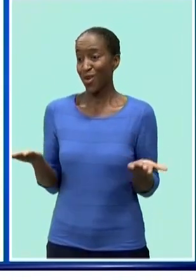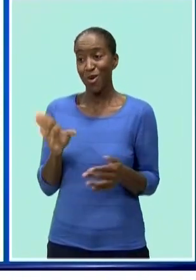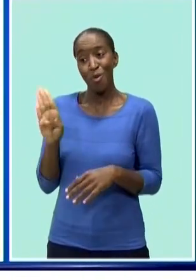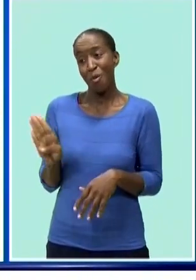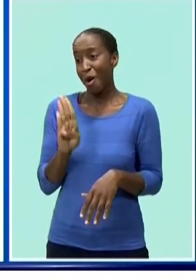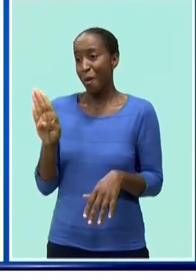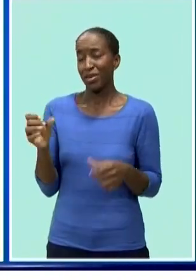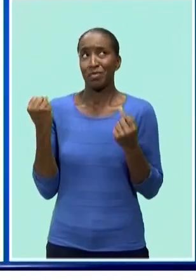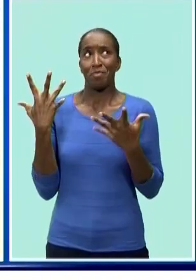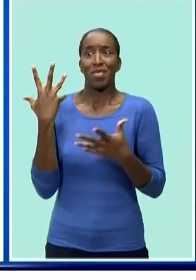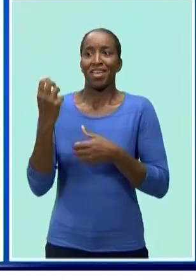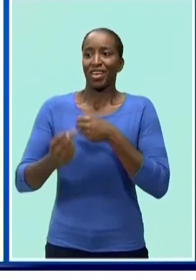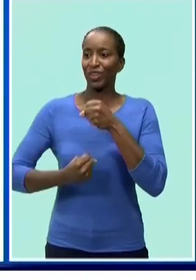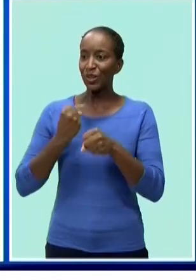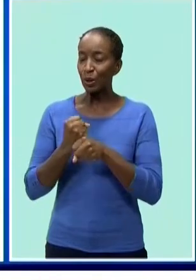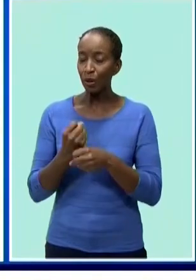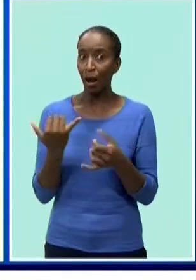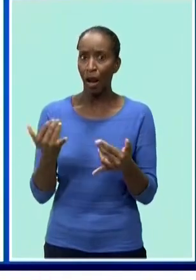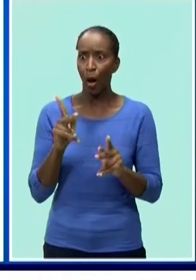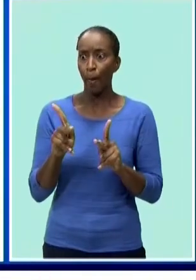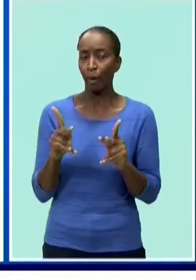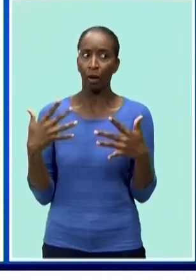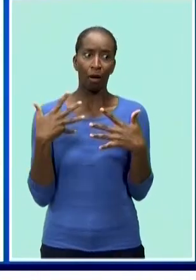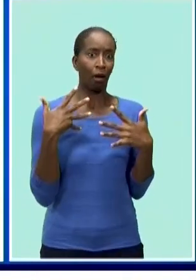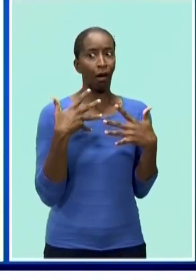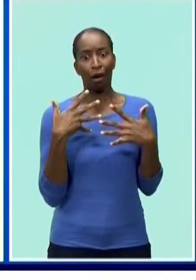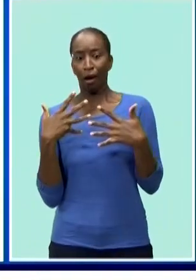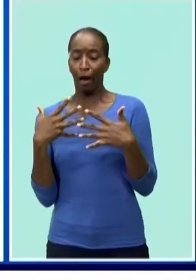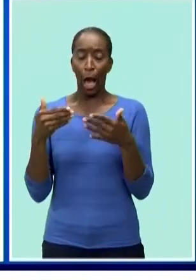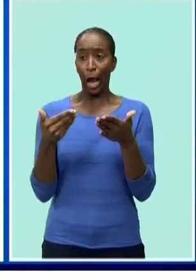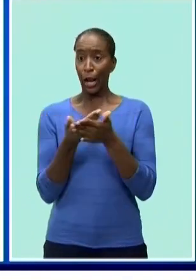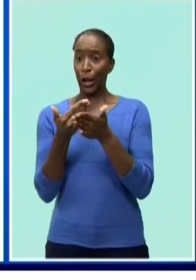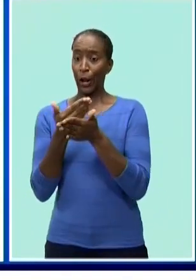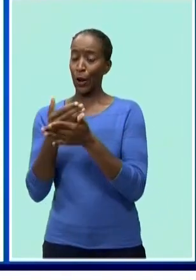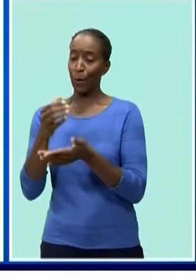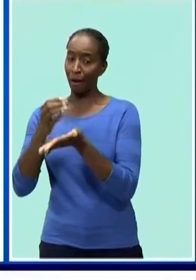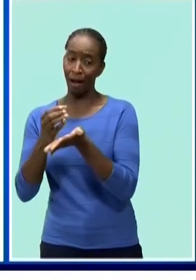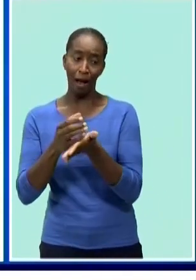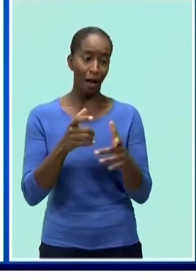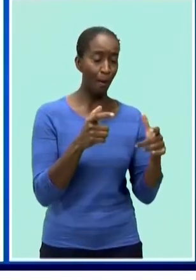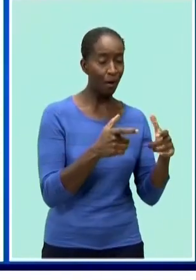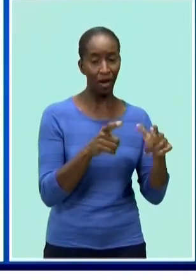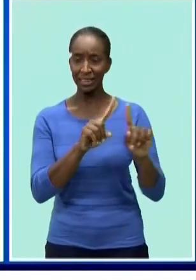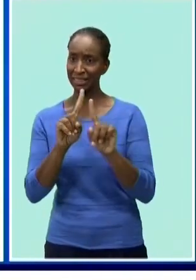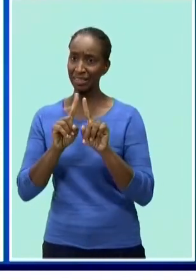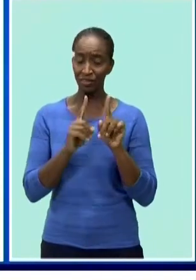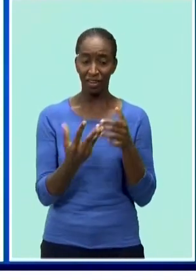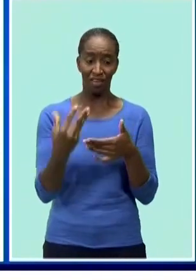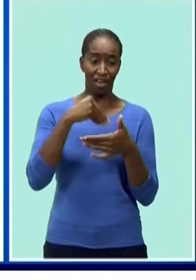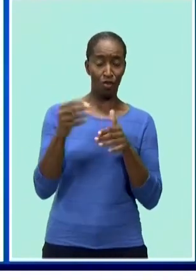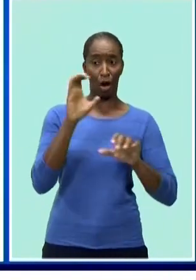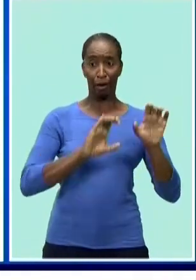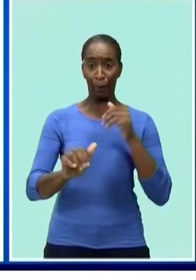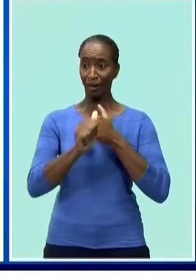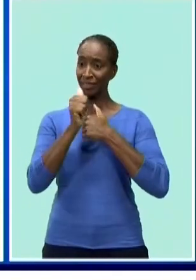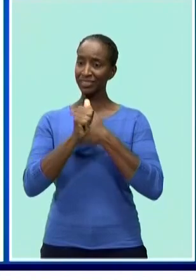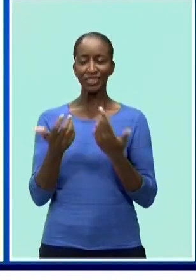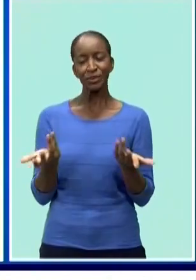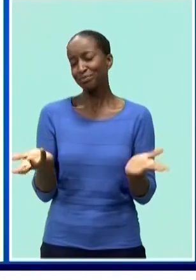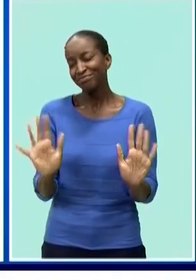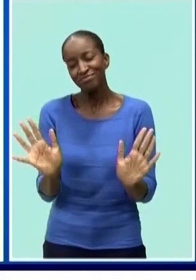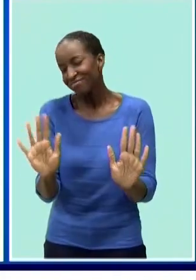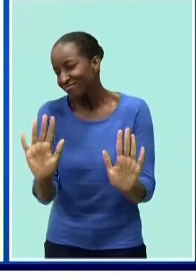years. And so I don't want to scare people into thinking that, you know, every alternative is about to change their constitution when